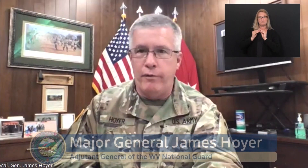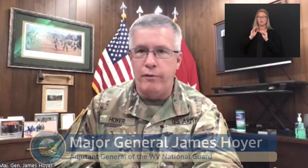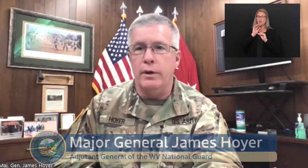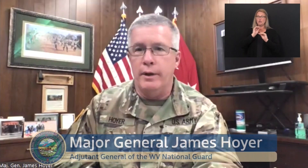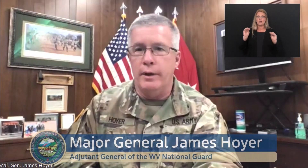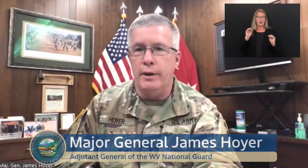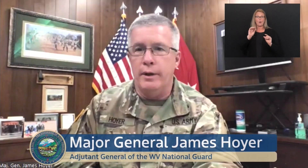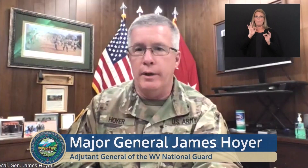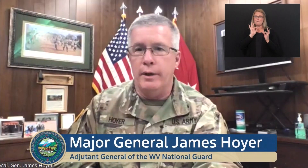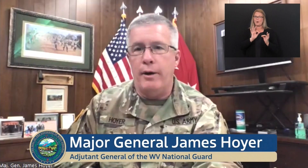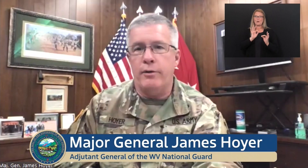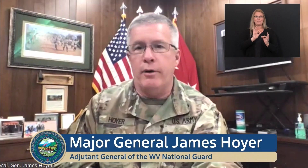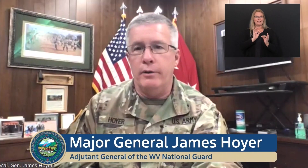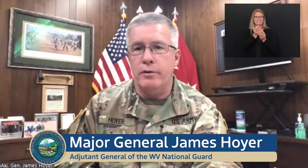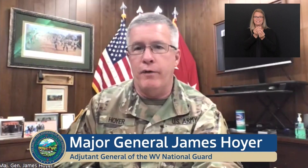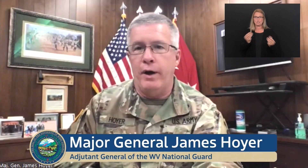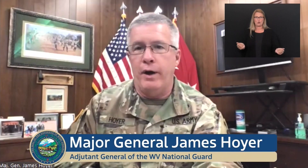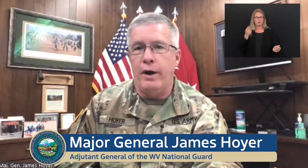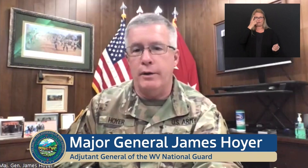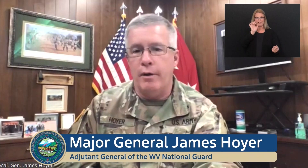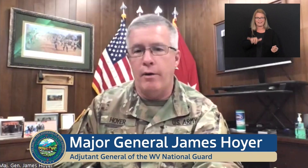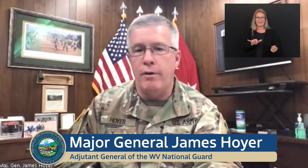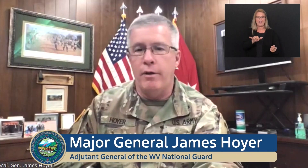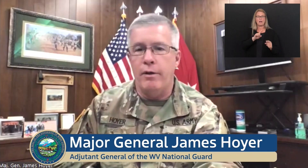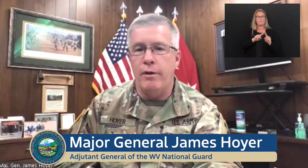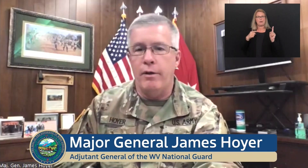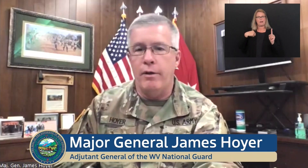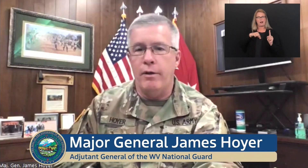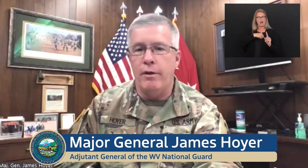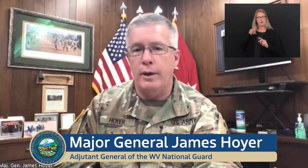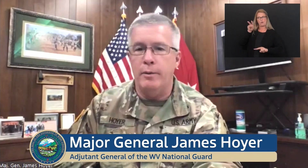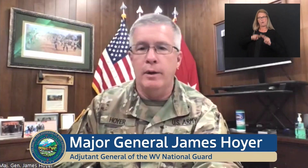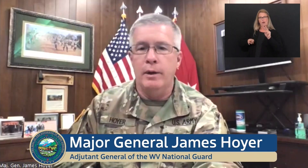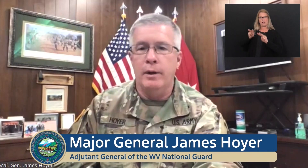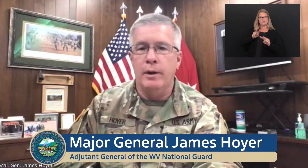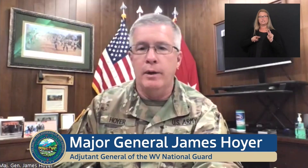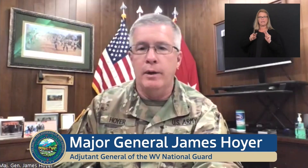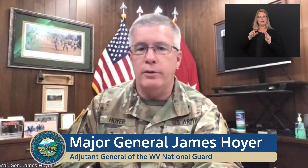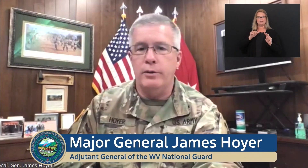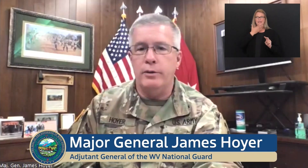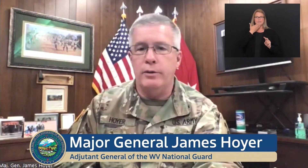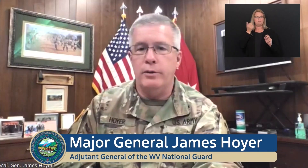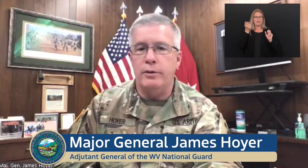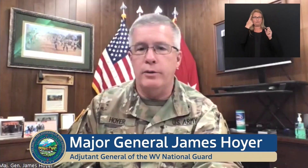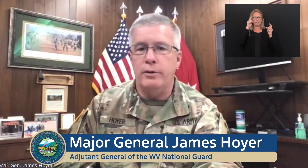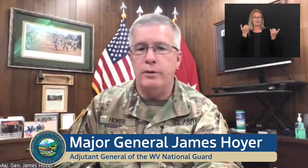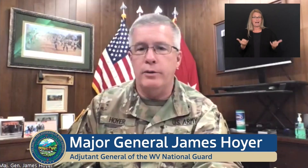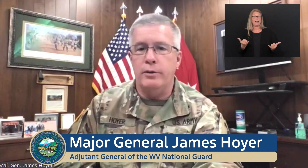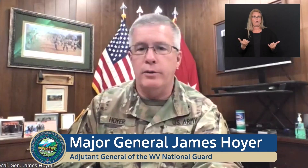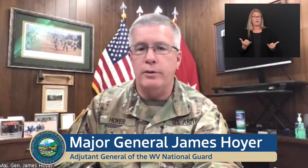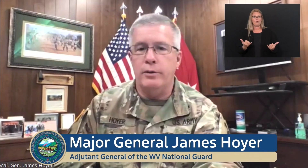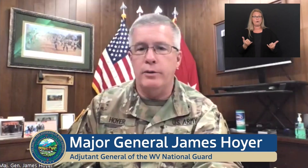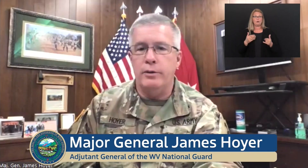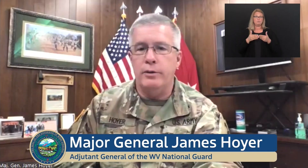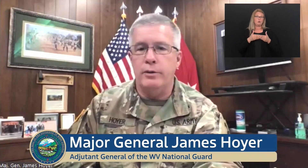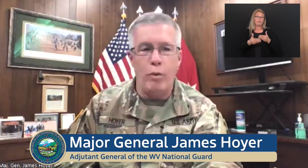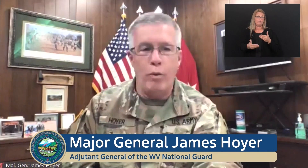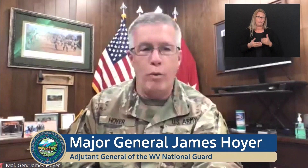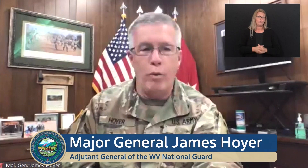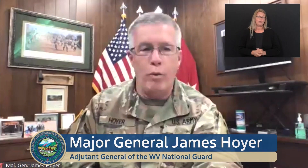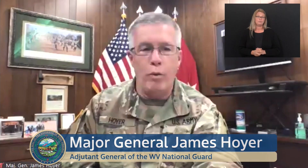solution to this, but the monitoring, the surveillance, are the things that we can best do now moving